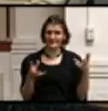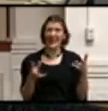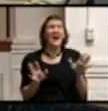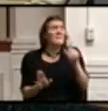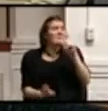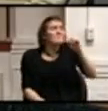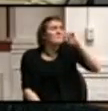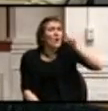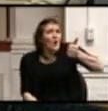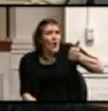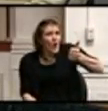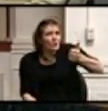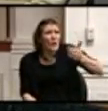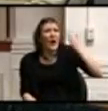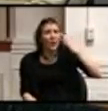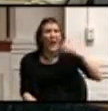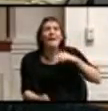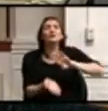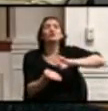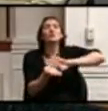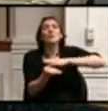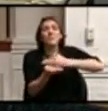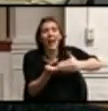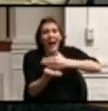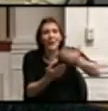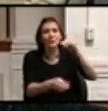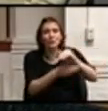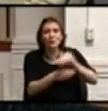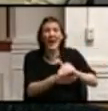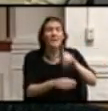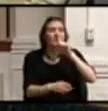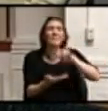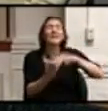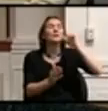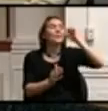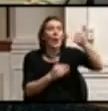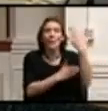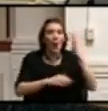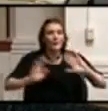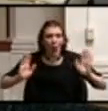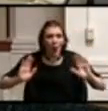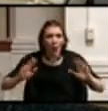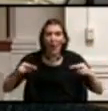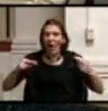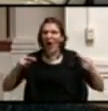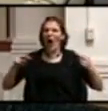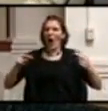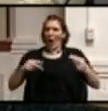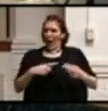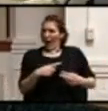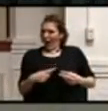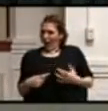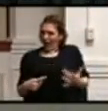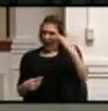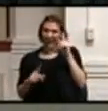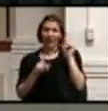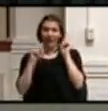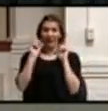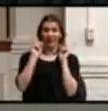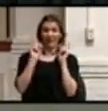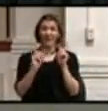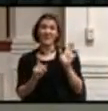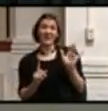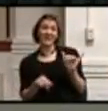have to be tomorrow. I understand you have to pull out at night. It doesn't have to be tomorrow. You know, hear the tone.